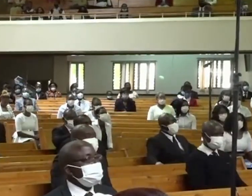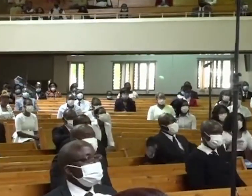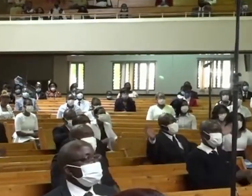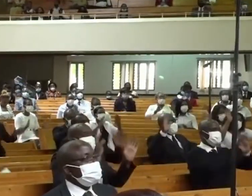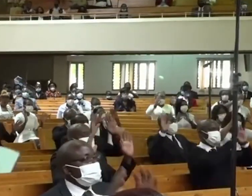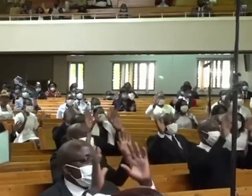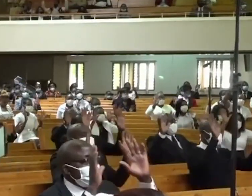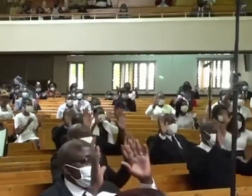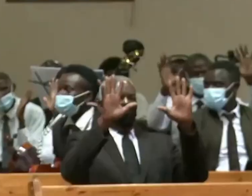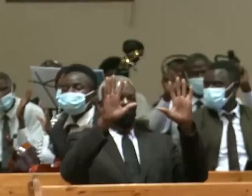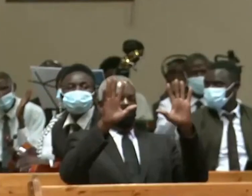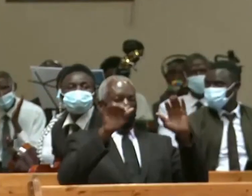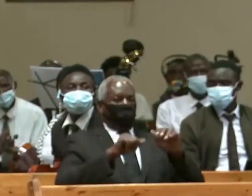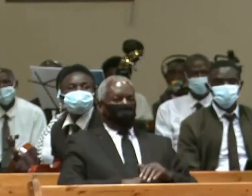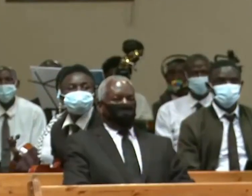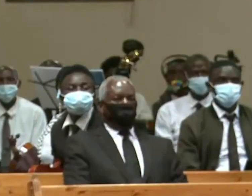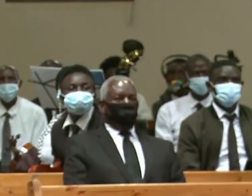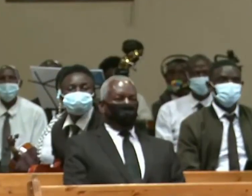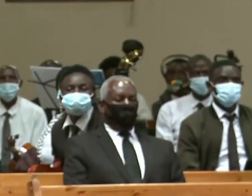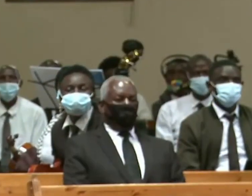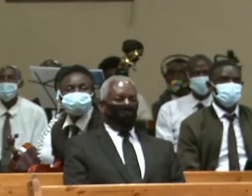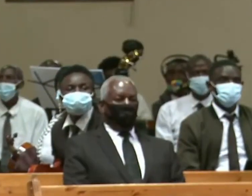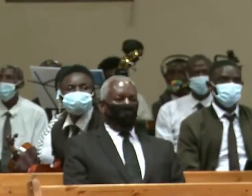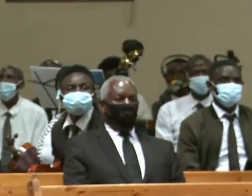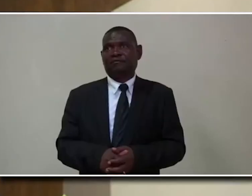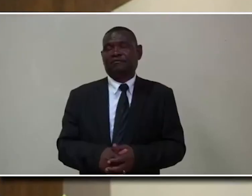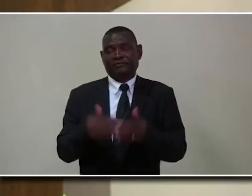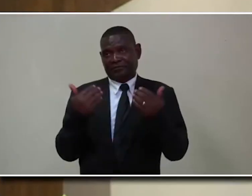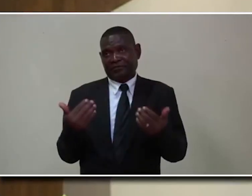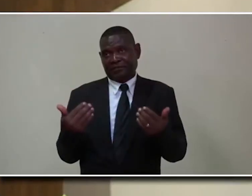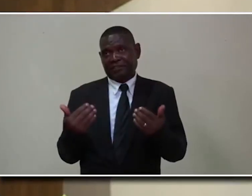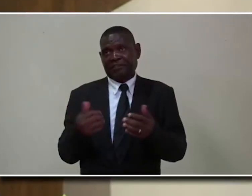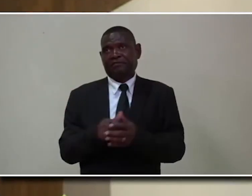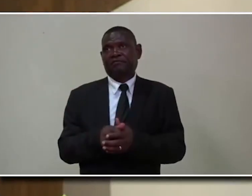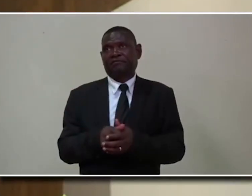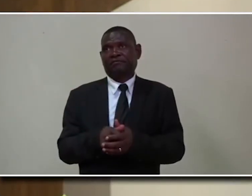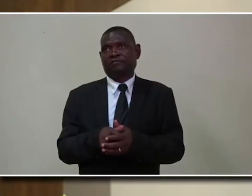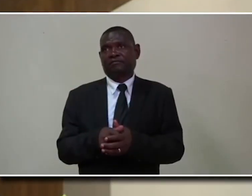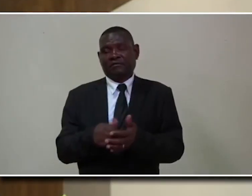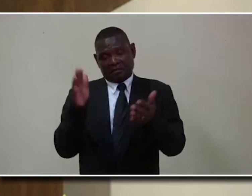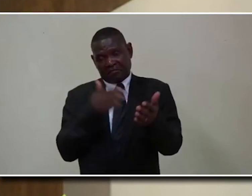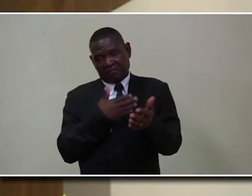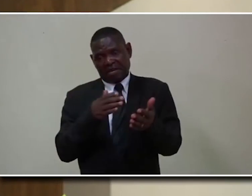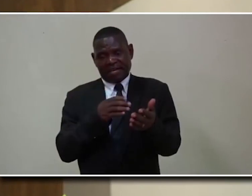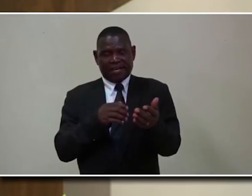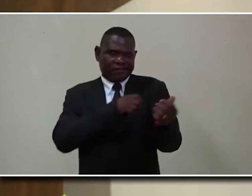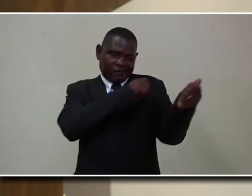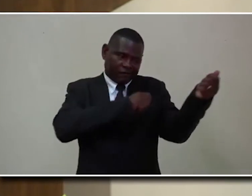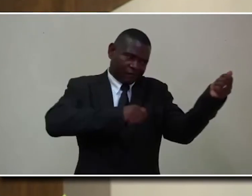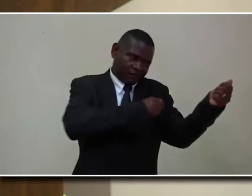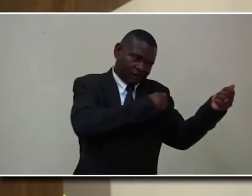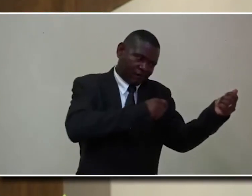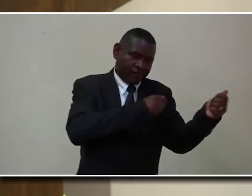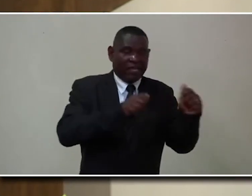Bye. Bye. And so now the choir and the orchestra will sing as